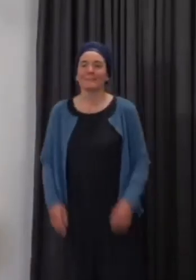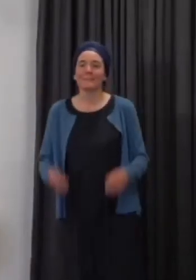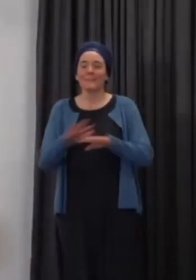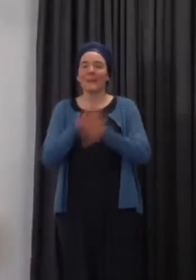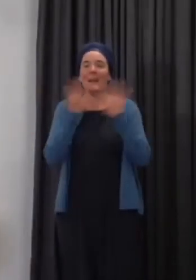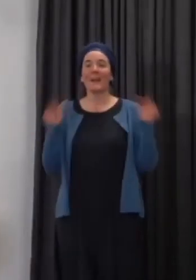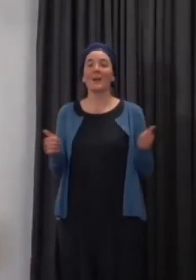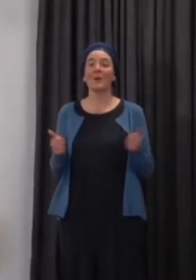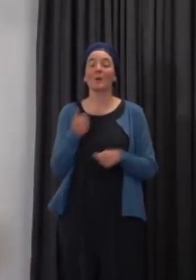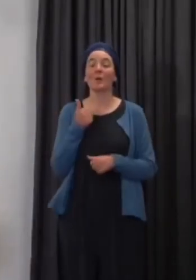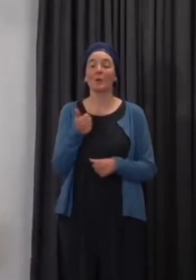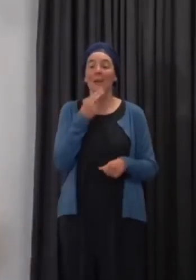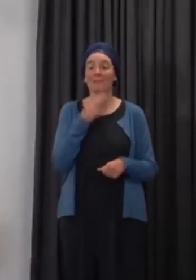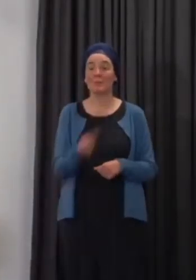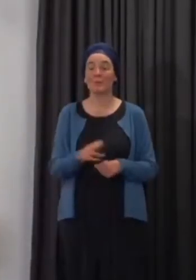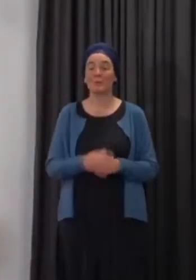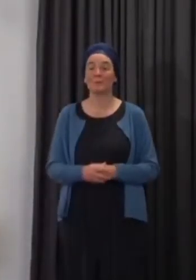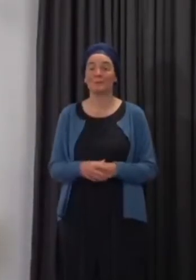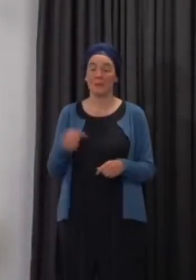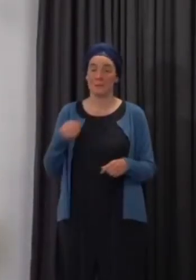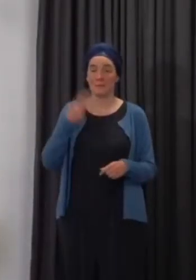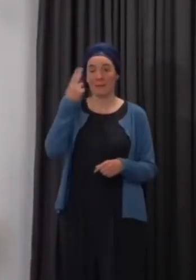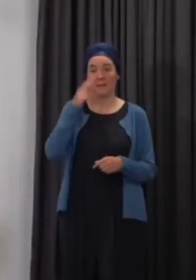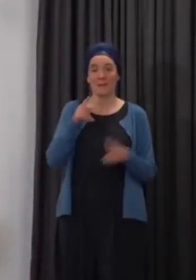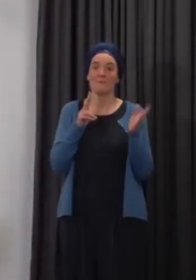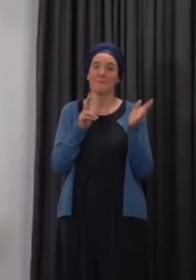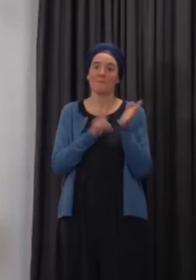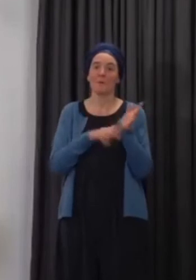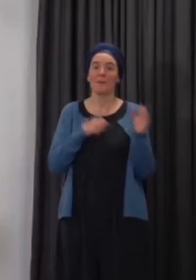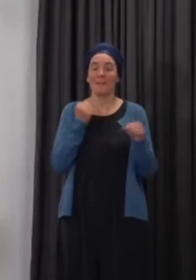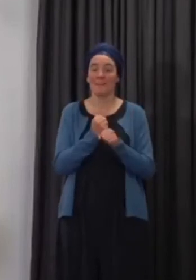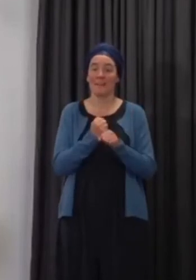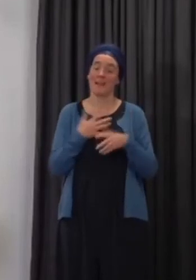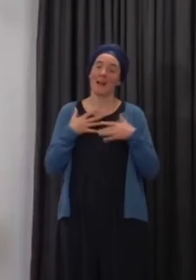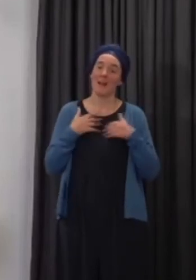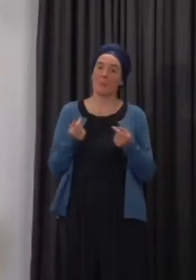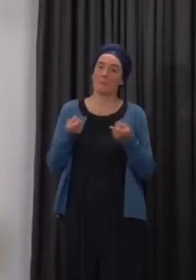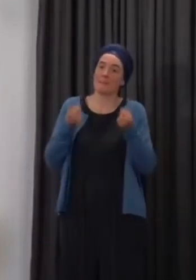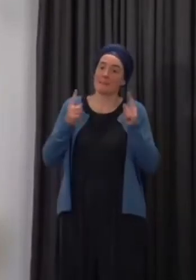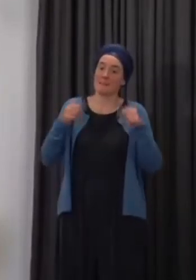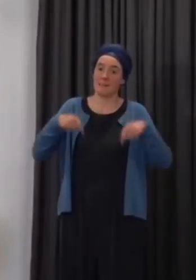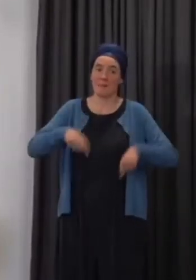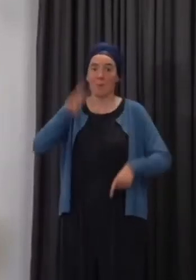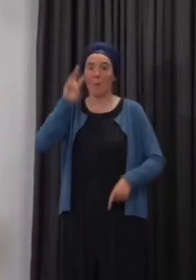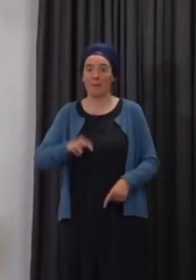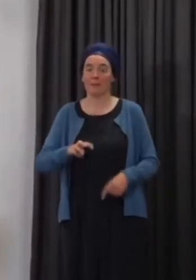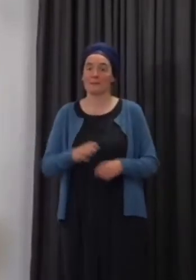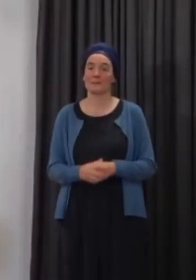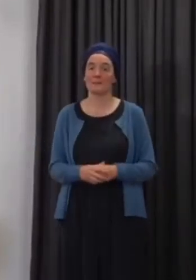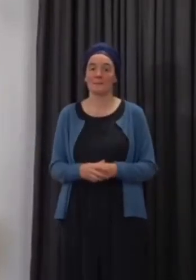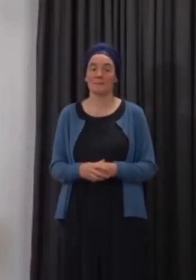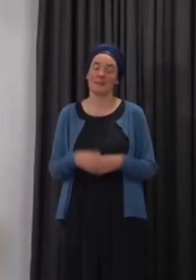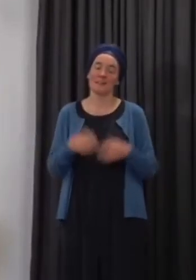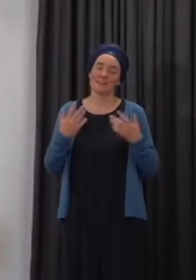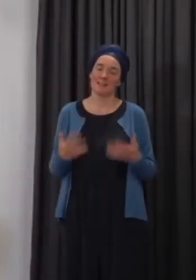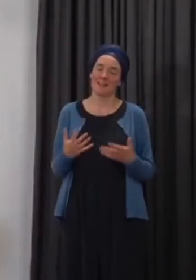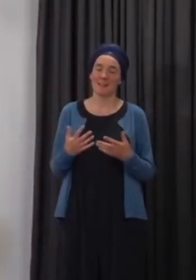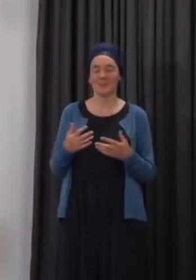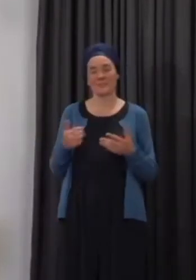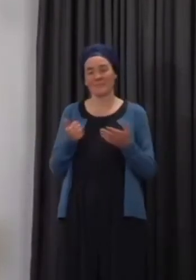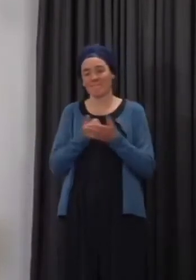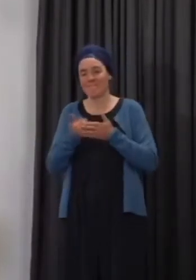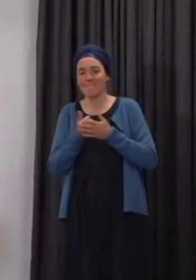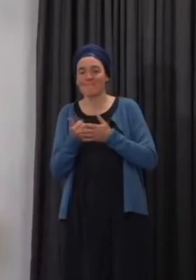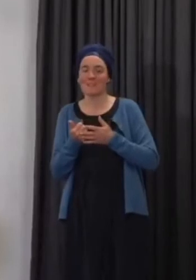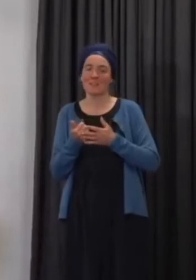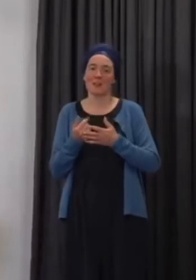Hello and good afternoon. I'm Vaughan Gething, the Health Minister for Wales, and I'm here to deliver today's regular update from the Welsh